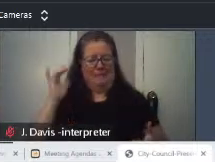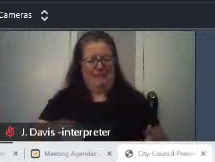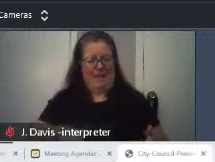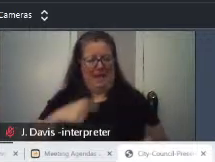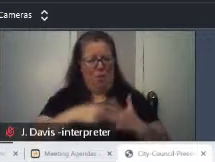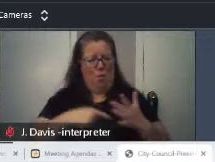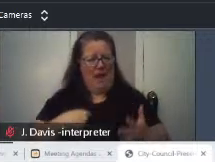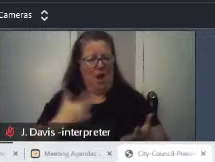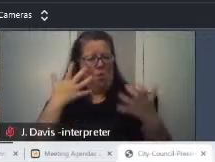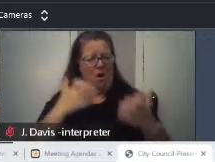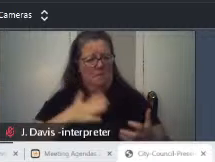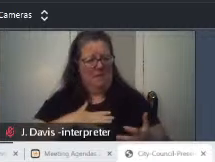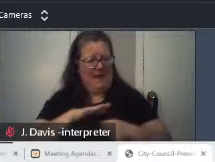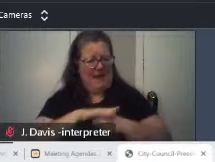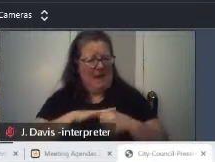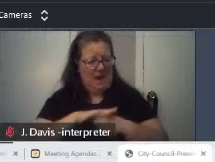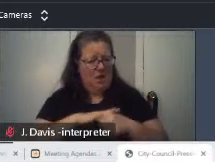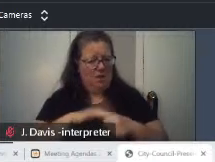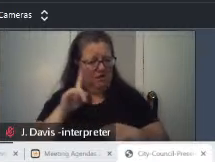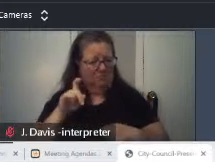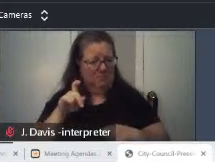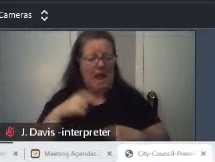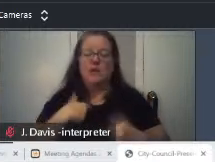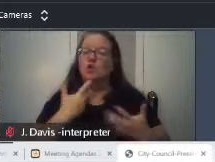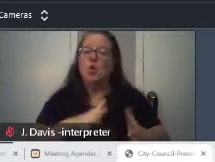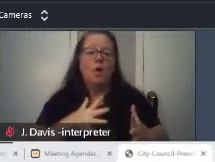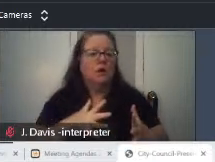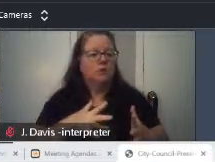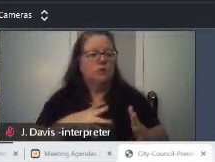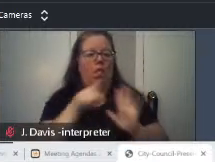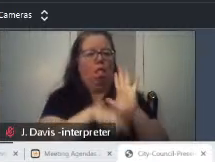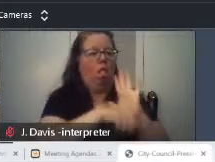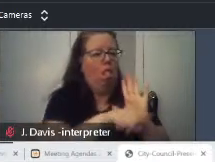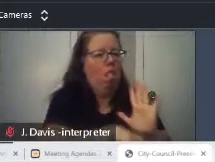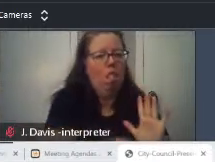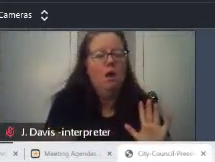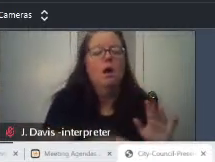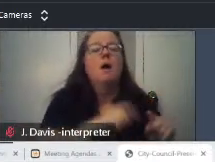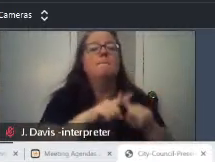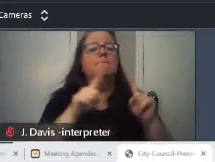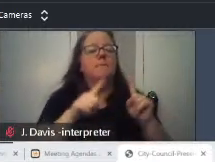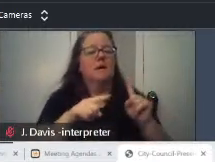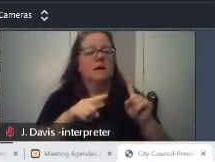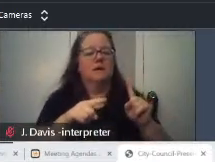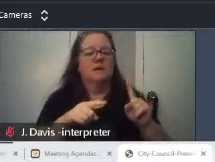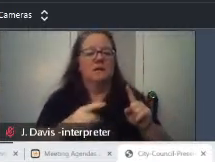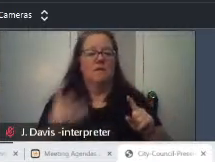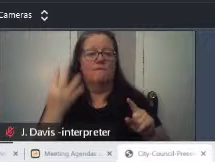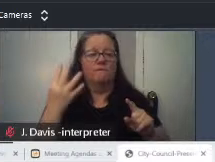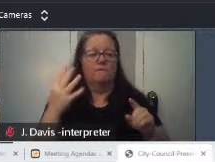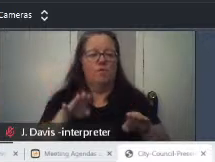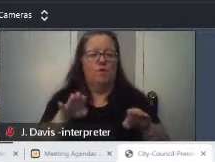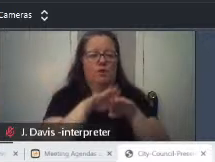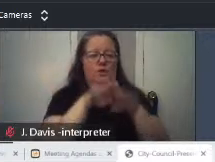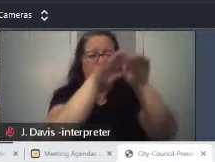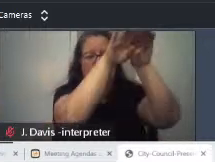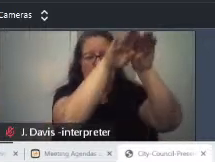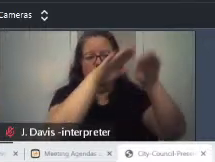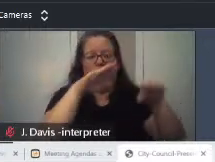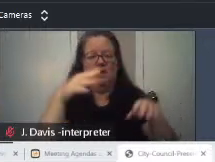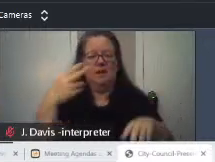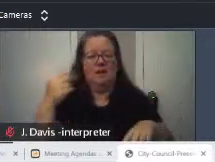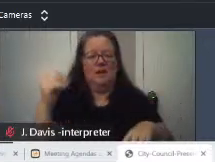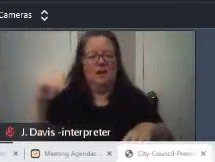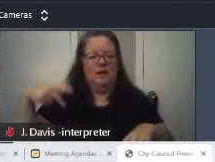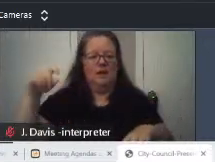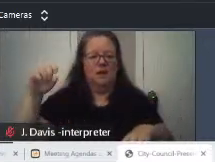want for your neighborhood? And, you know, not to disparage what they've offered, but like a 4-story Hampton Inn or Hilton product, like, is that what you really